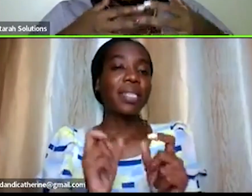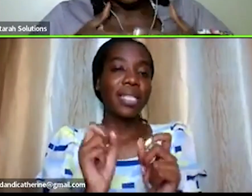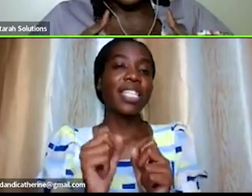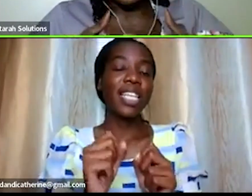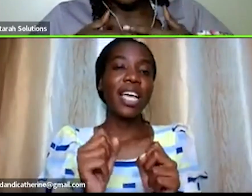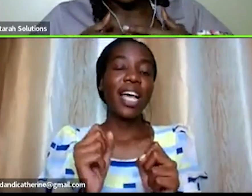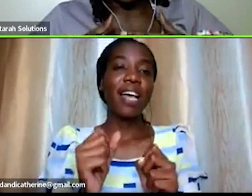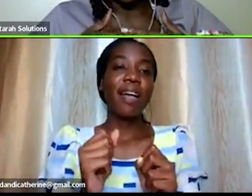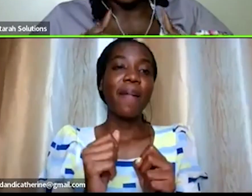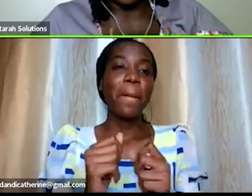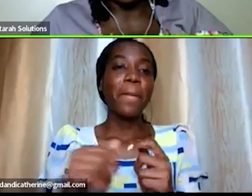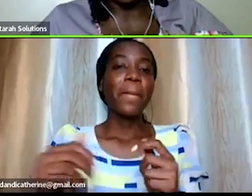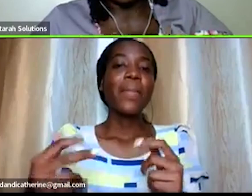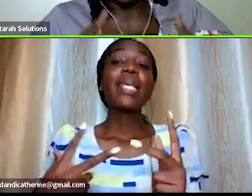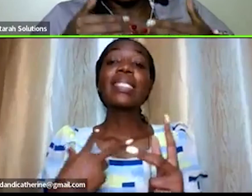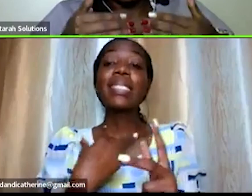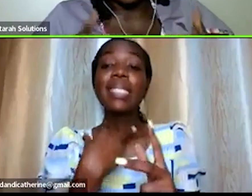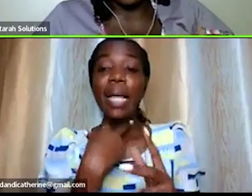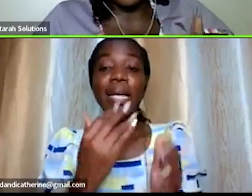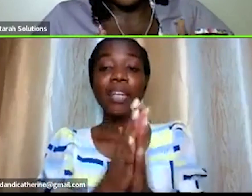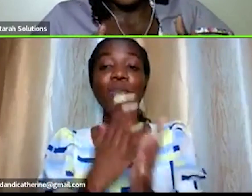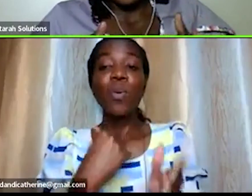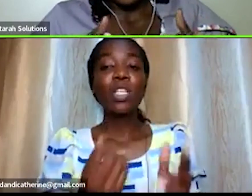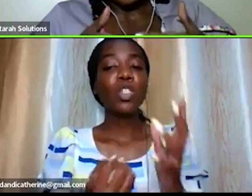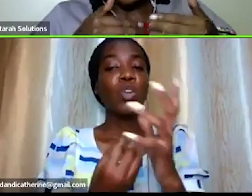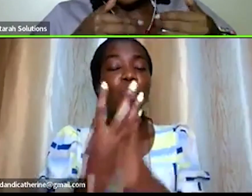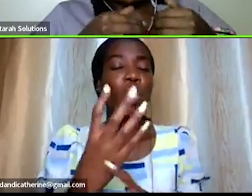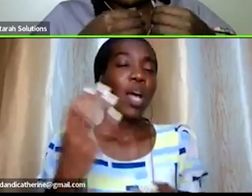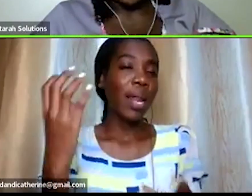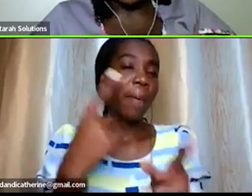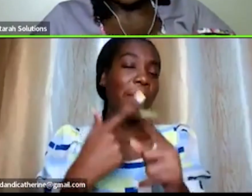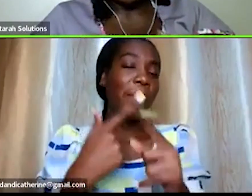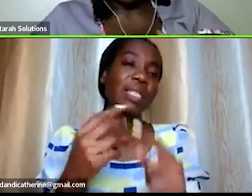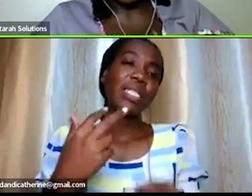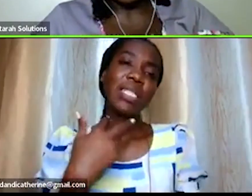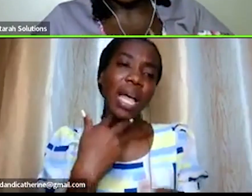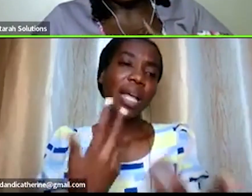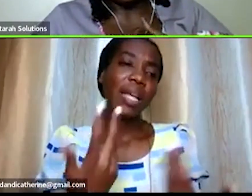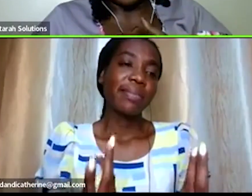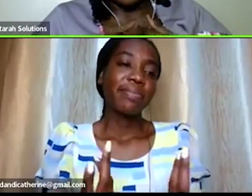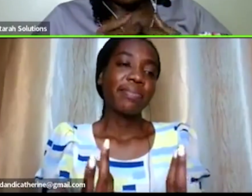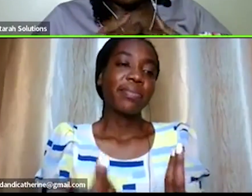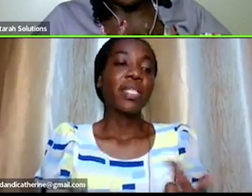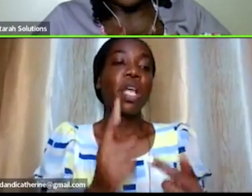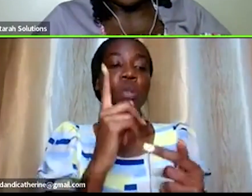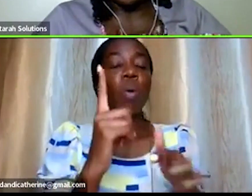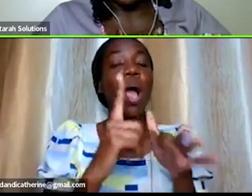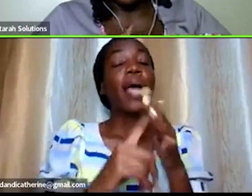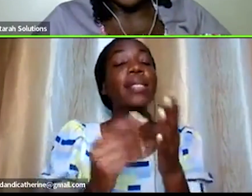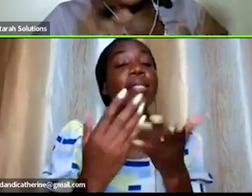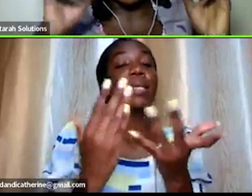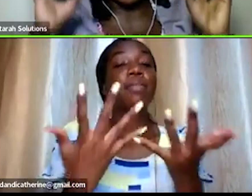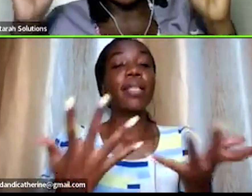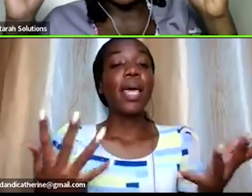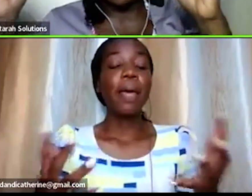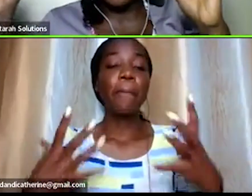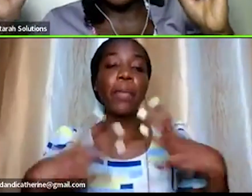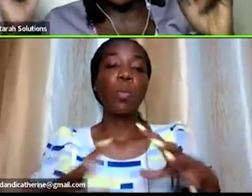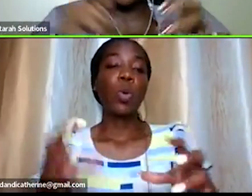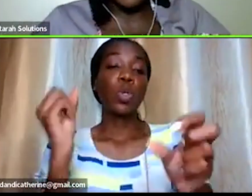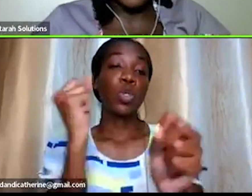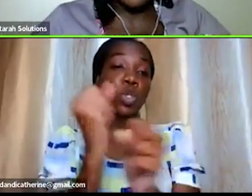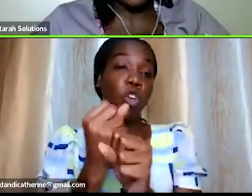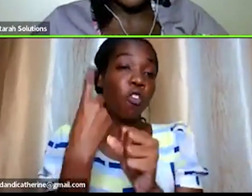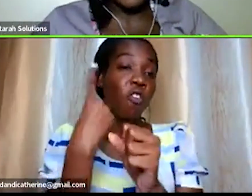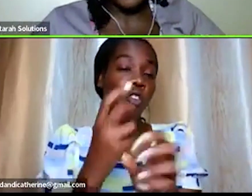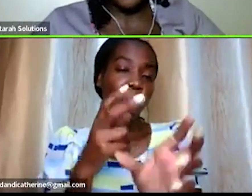they're just stuck. They want to grow in career, but they are stuck. What are some of the things people can do to unstuck